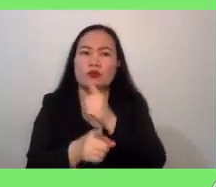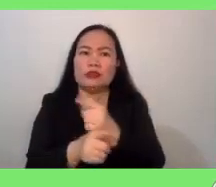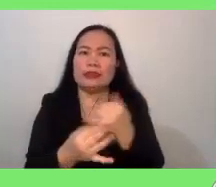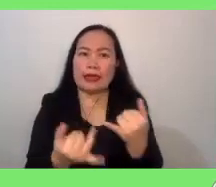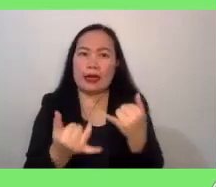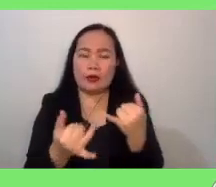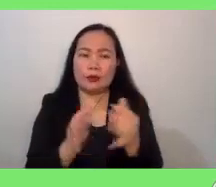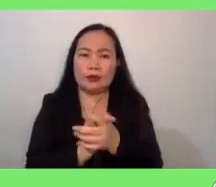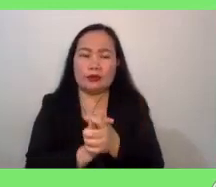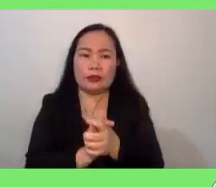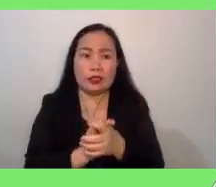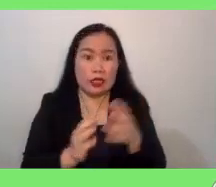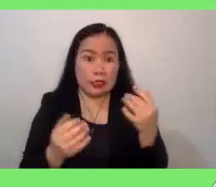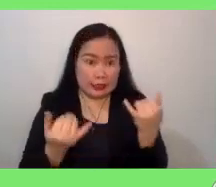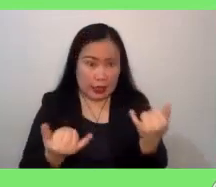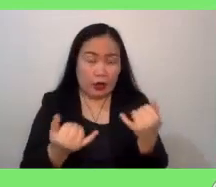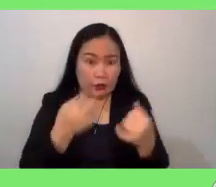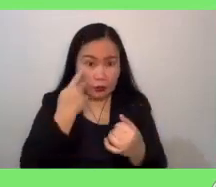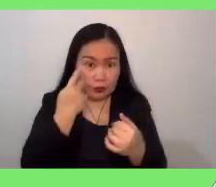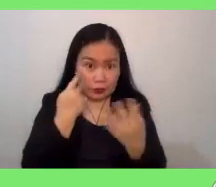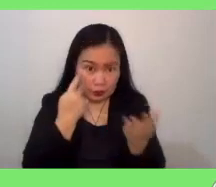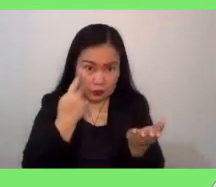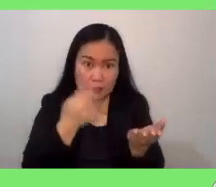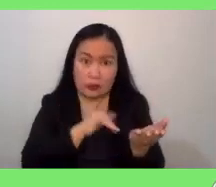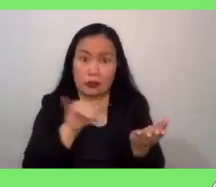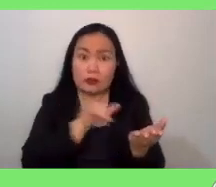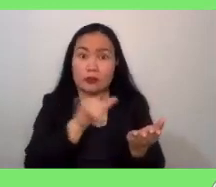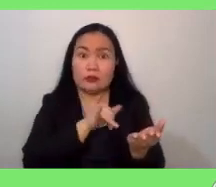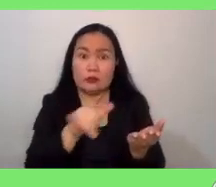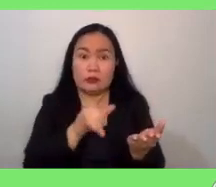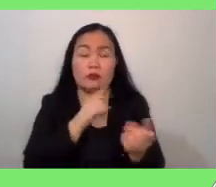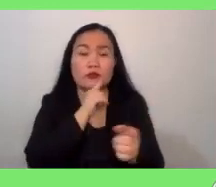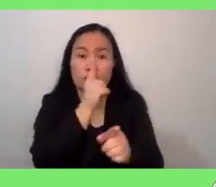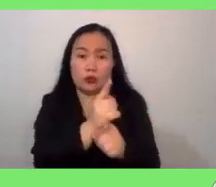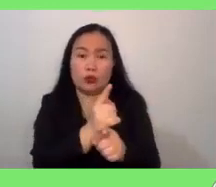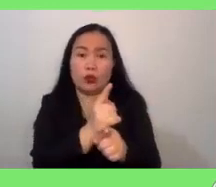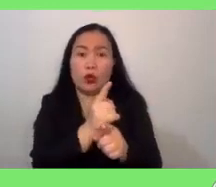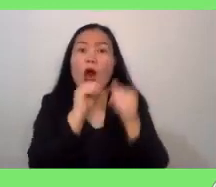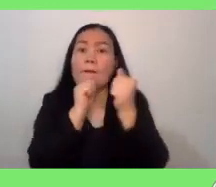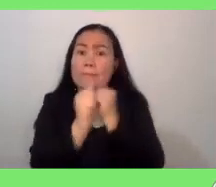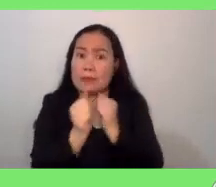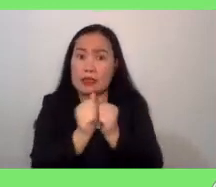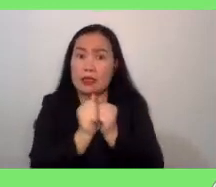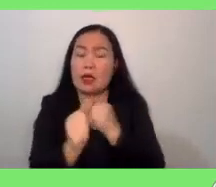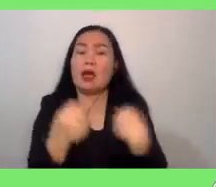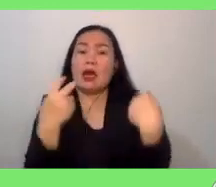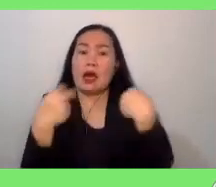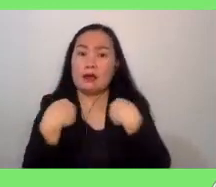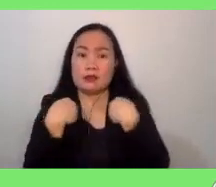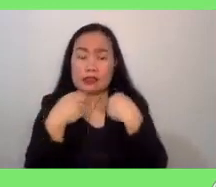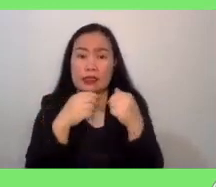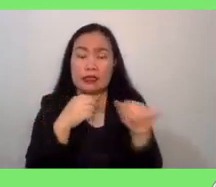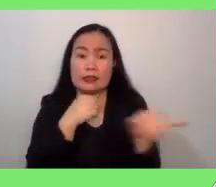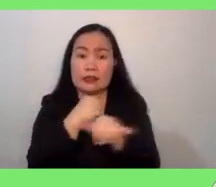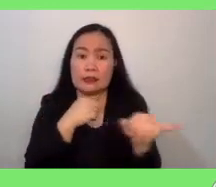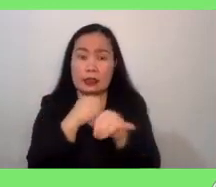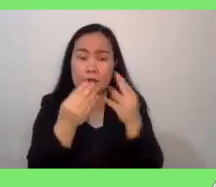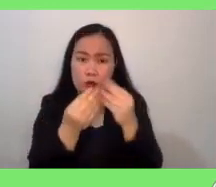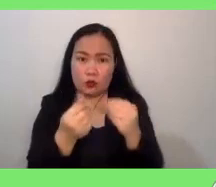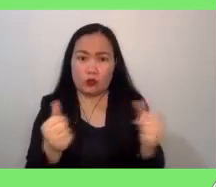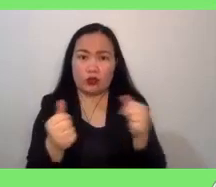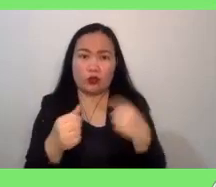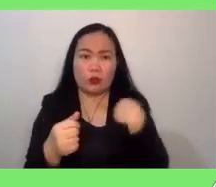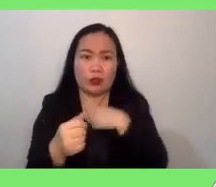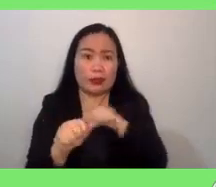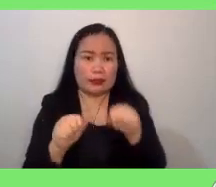true. Now, so since nakita natin na true sila pareho, ibig sabihin, meron silang parehong